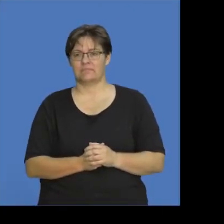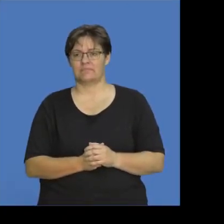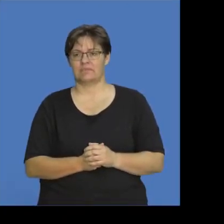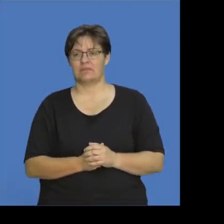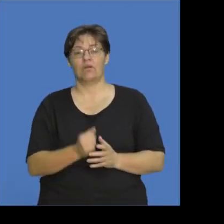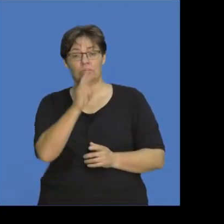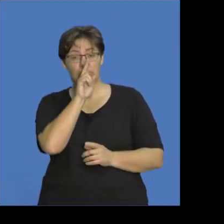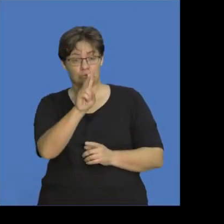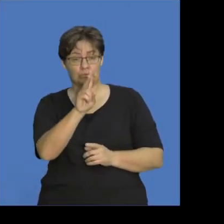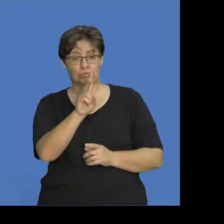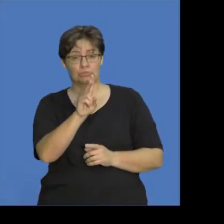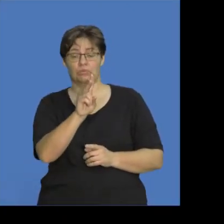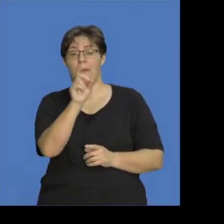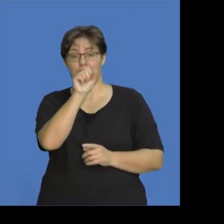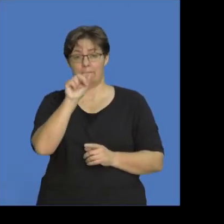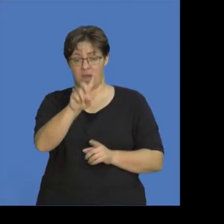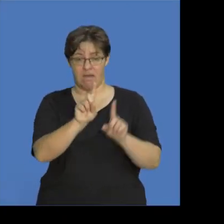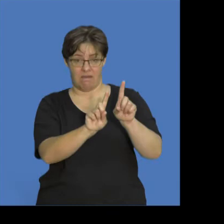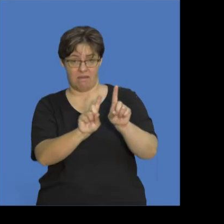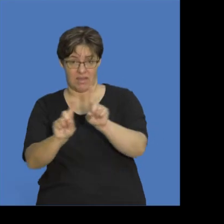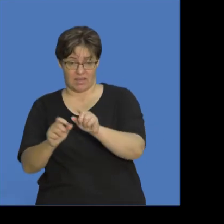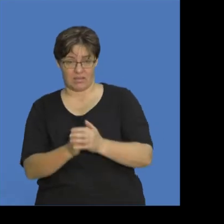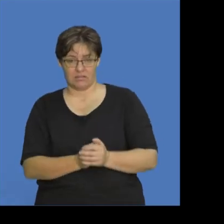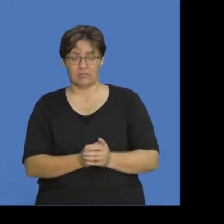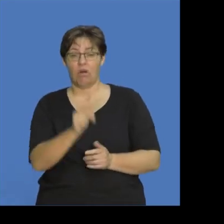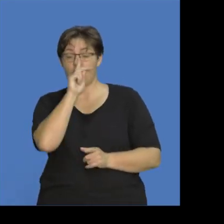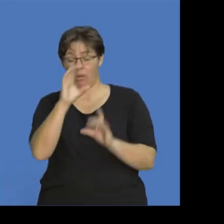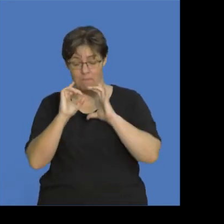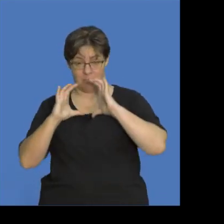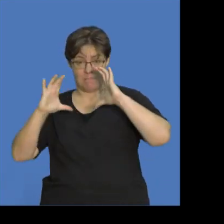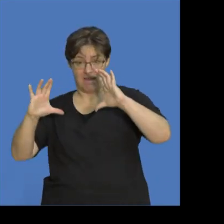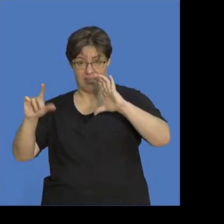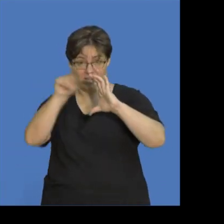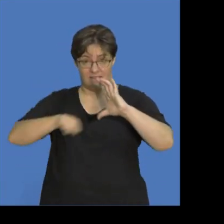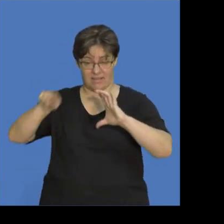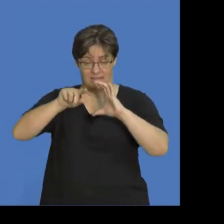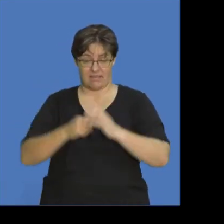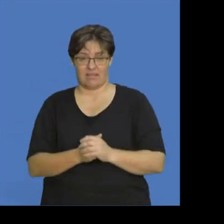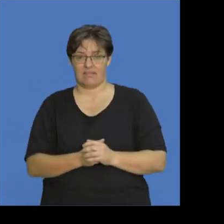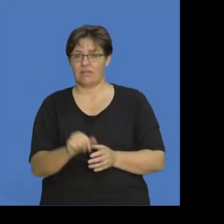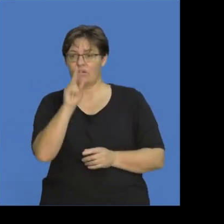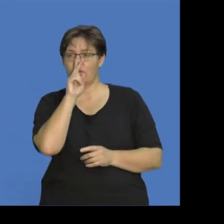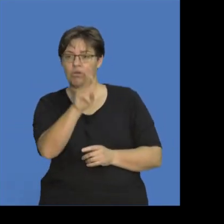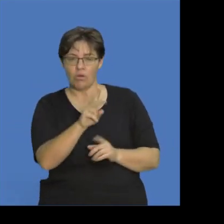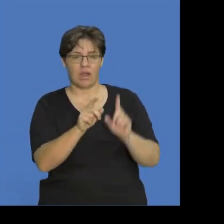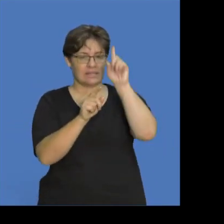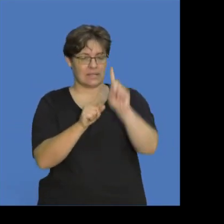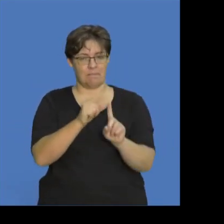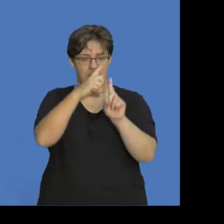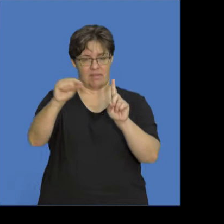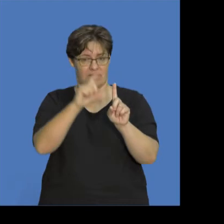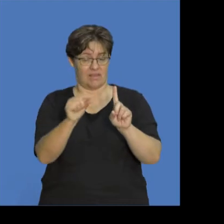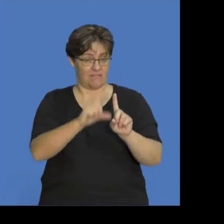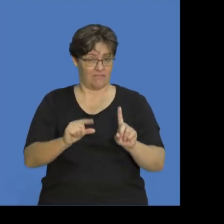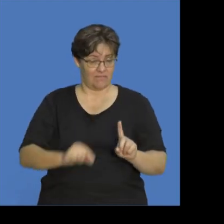we looked at the bar graph, we looked at the pie chart, we looked at the stem and leaf,